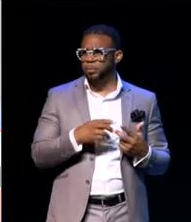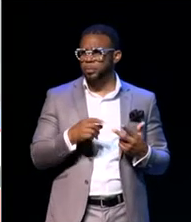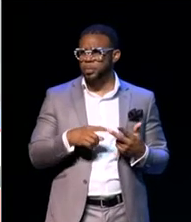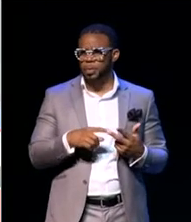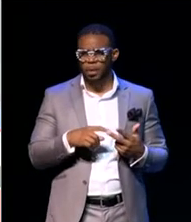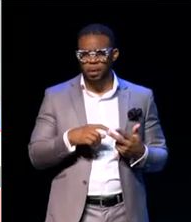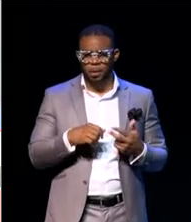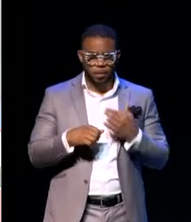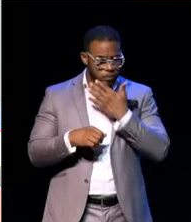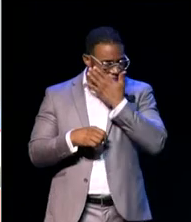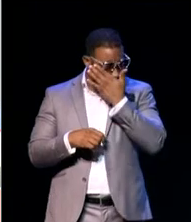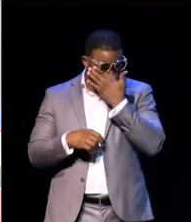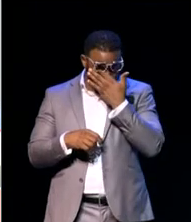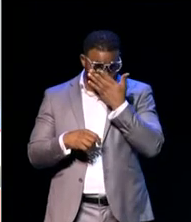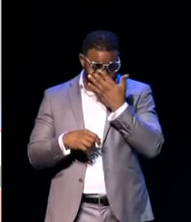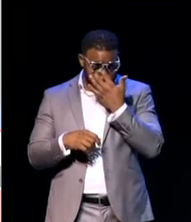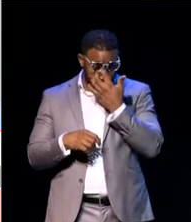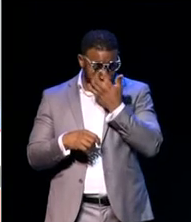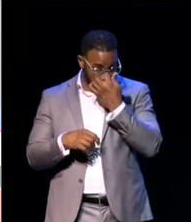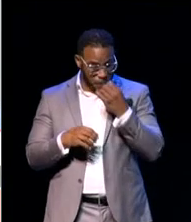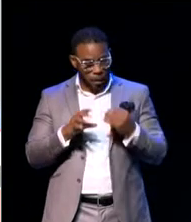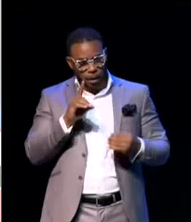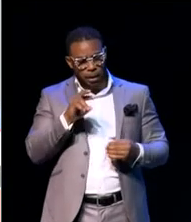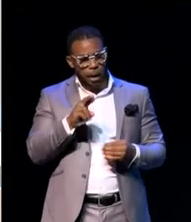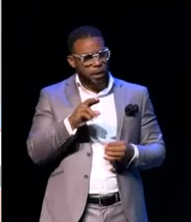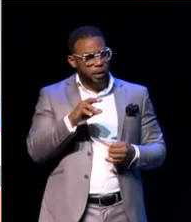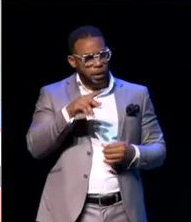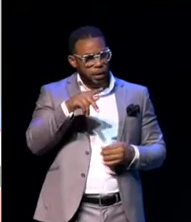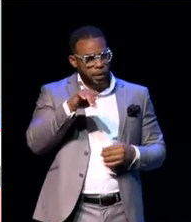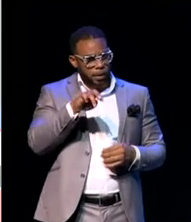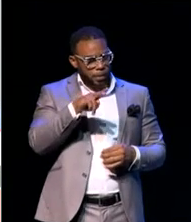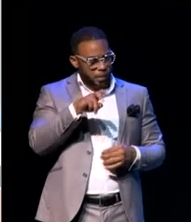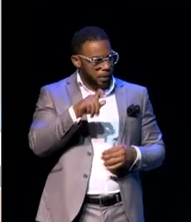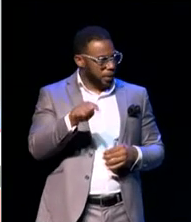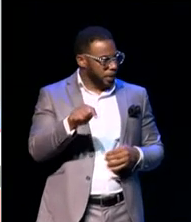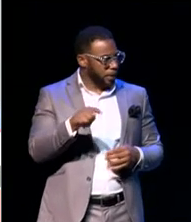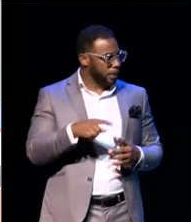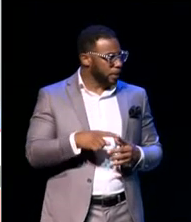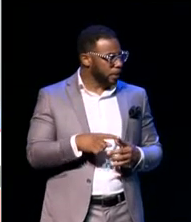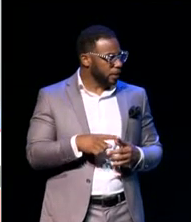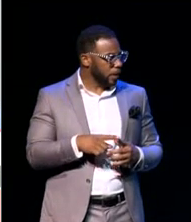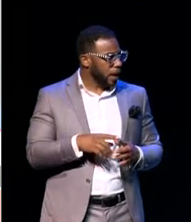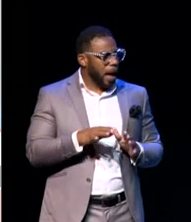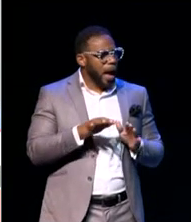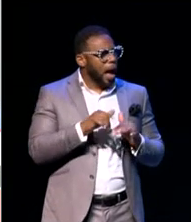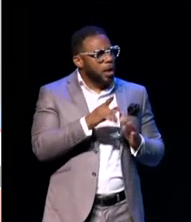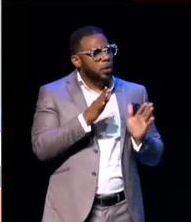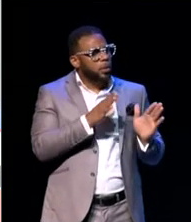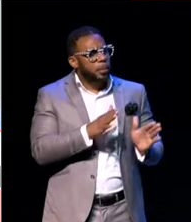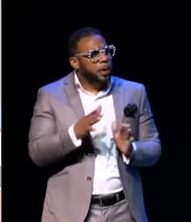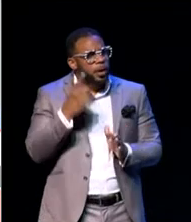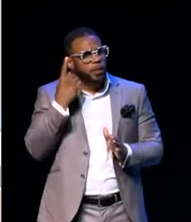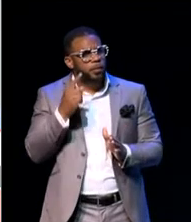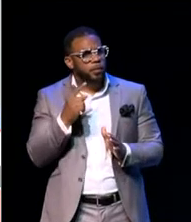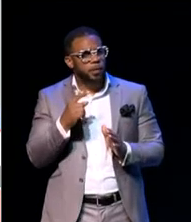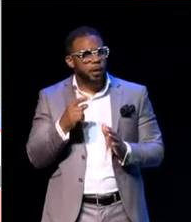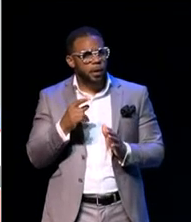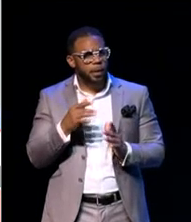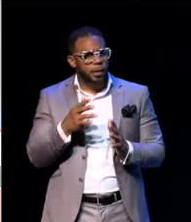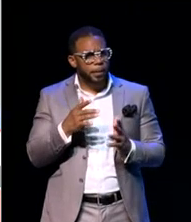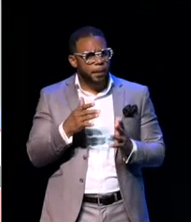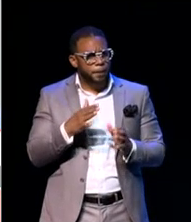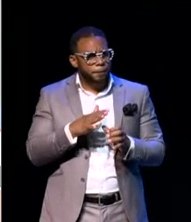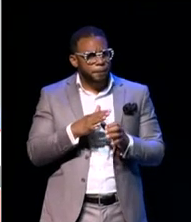And Dr. Pinkett, how do you prepare for